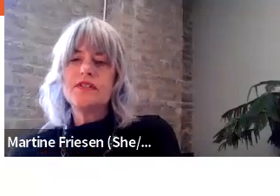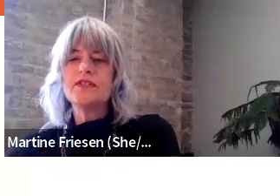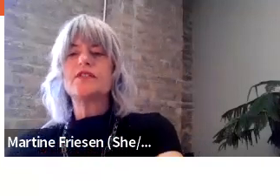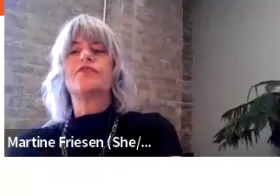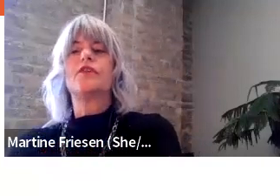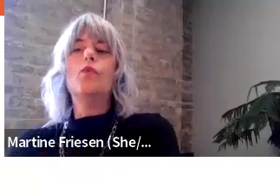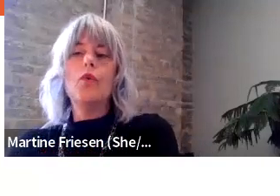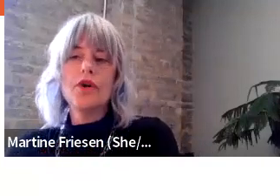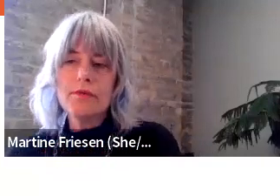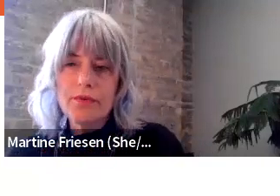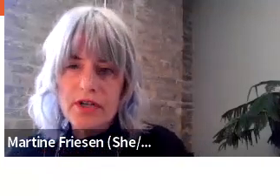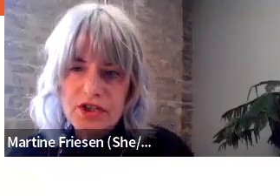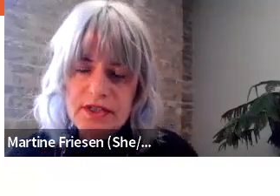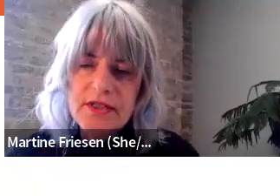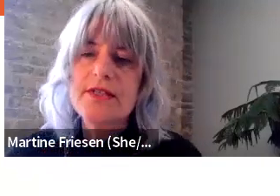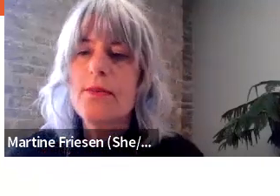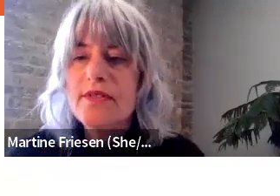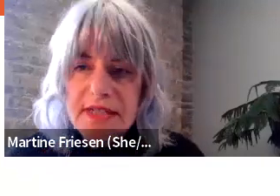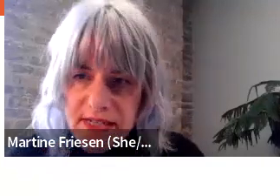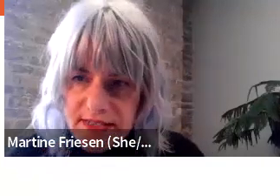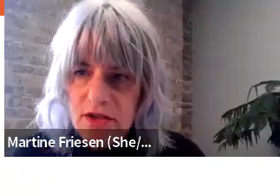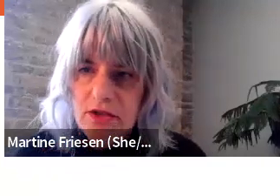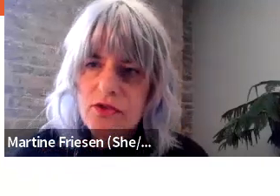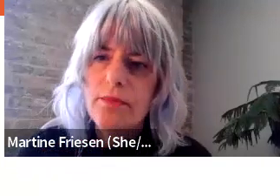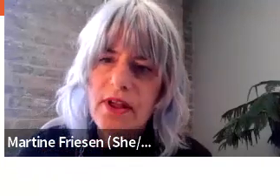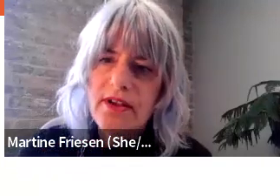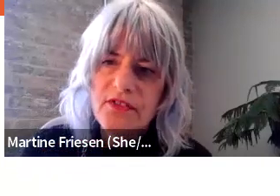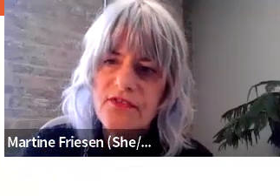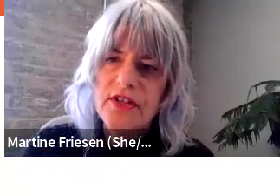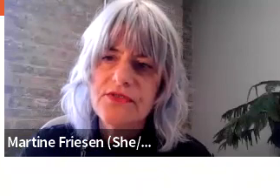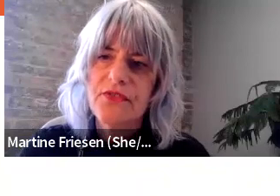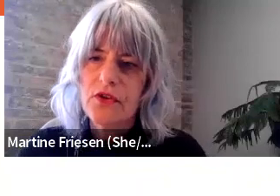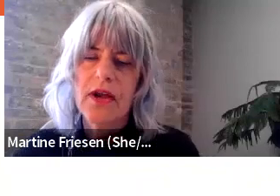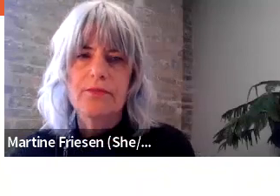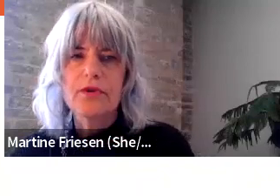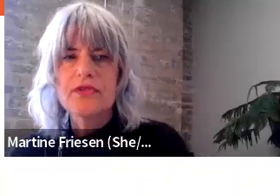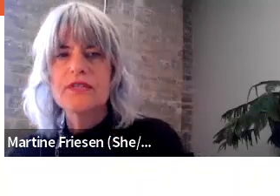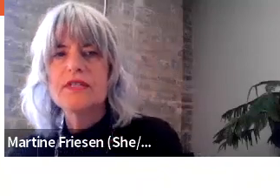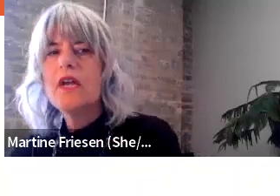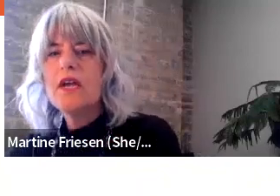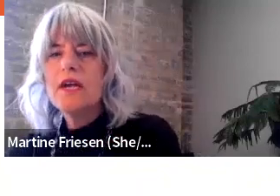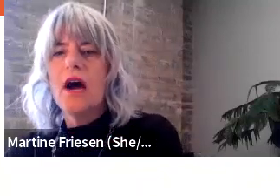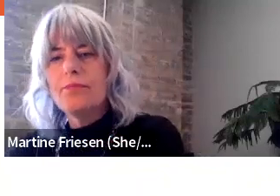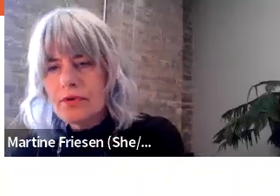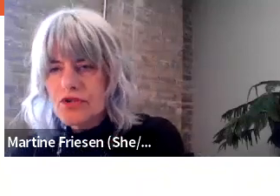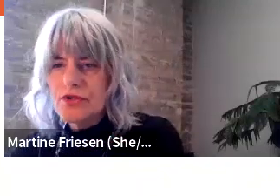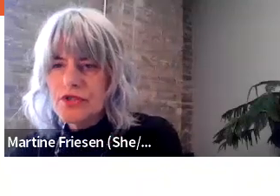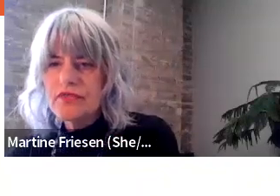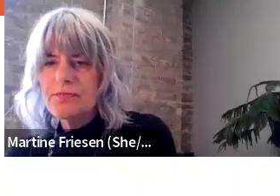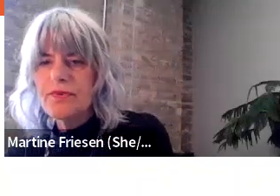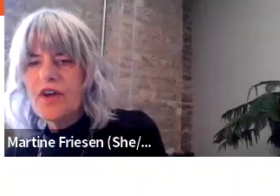for assistance for awarded projects is almost identical to applying for funds for the grant process.